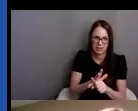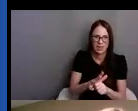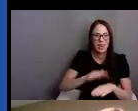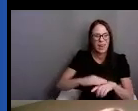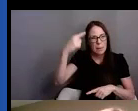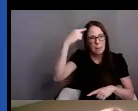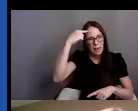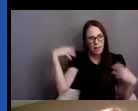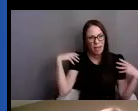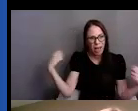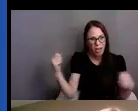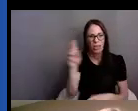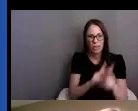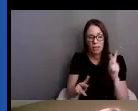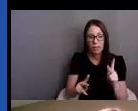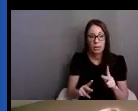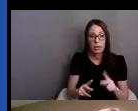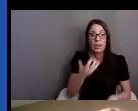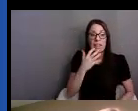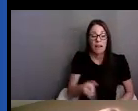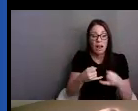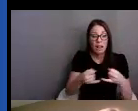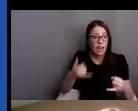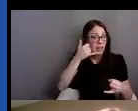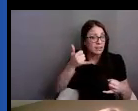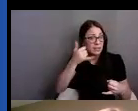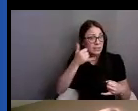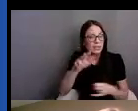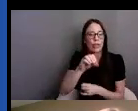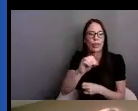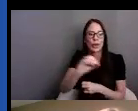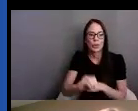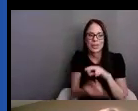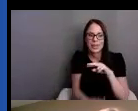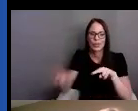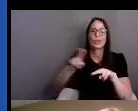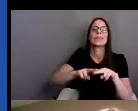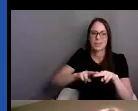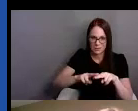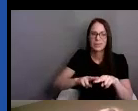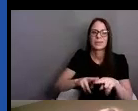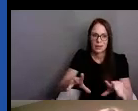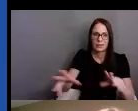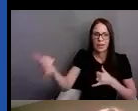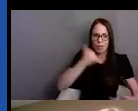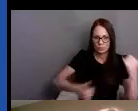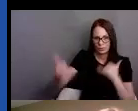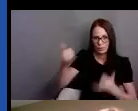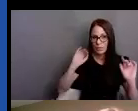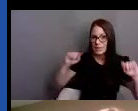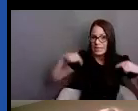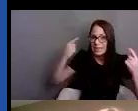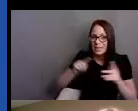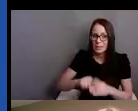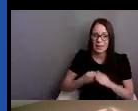individuals. Our hotline has seen a 30% increase, the Colorado Crisis Services hotline, since the beginning of the pandemic. So over